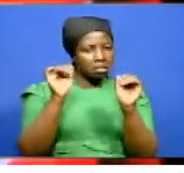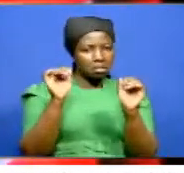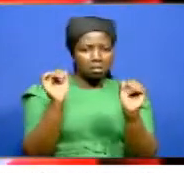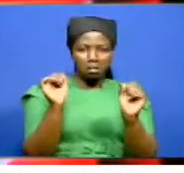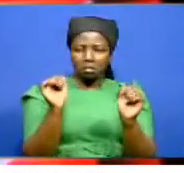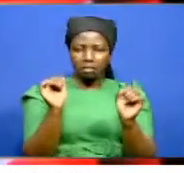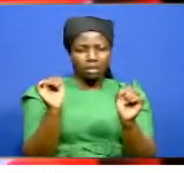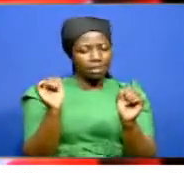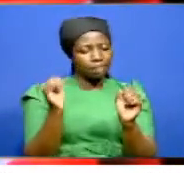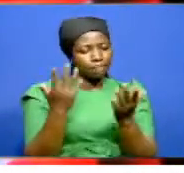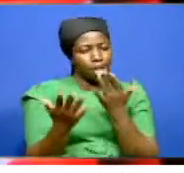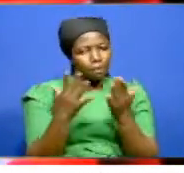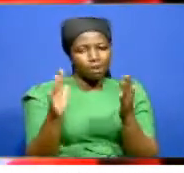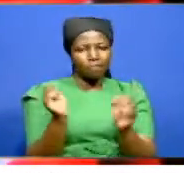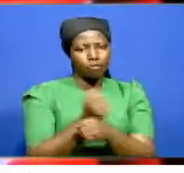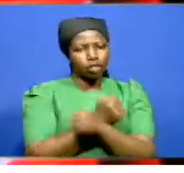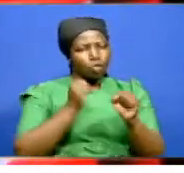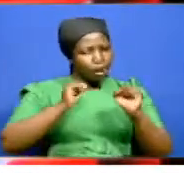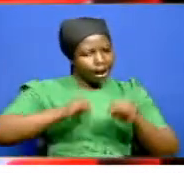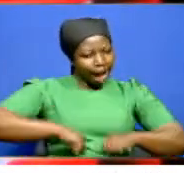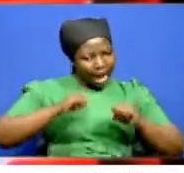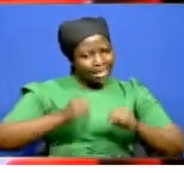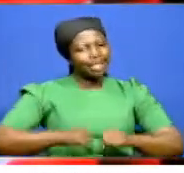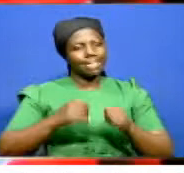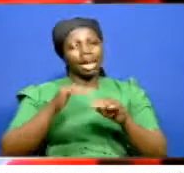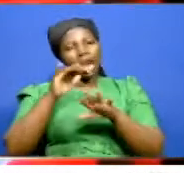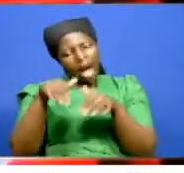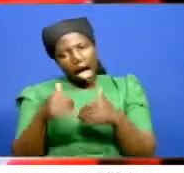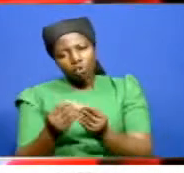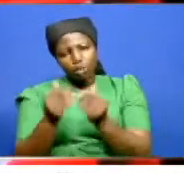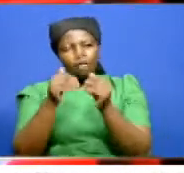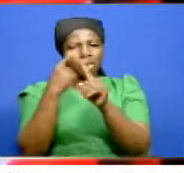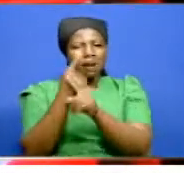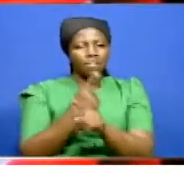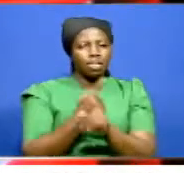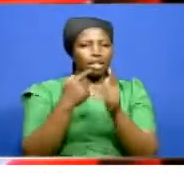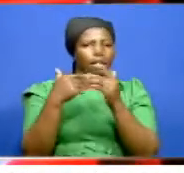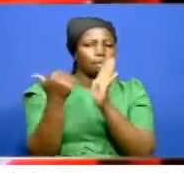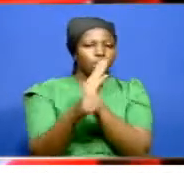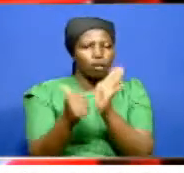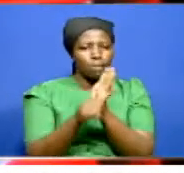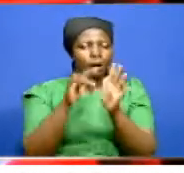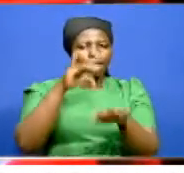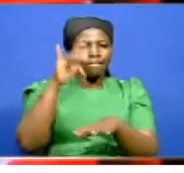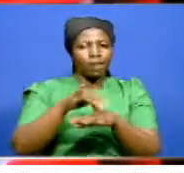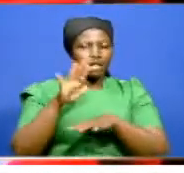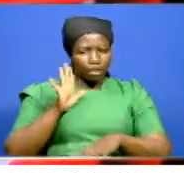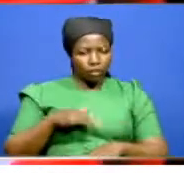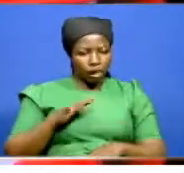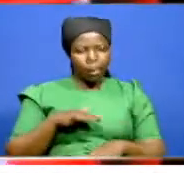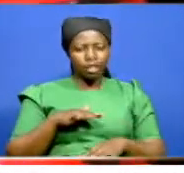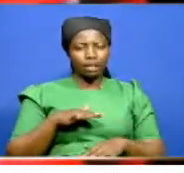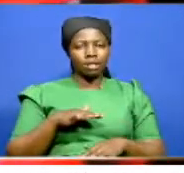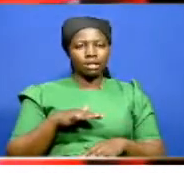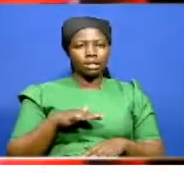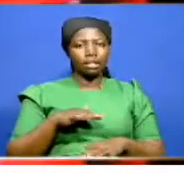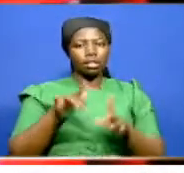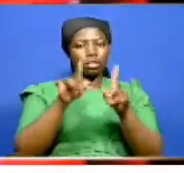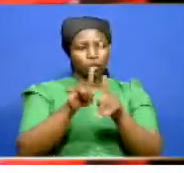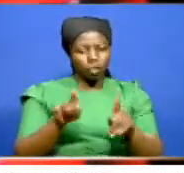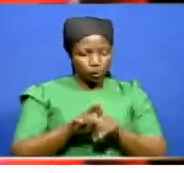to define the numerous problems facing women or agree on what constitutes progress for